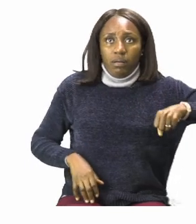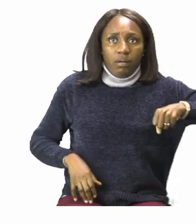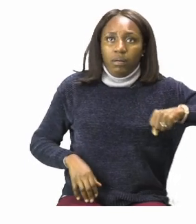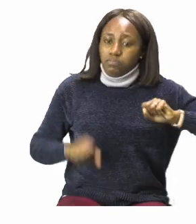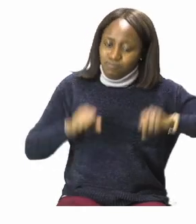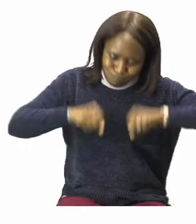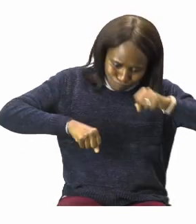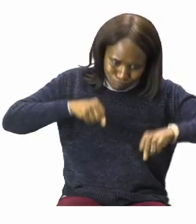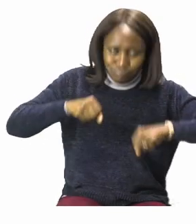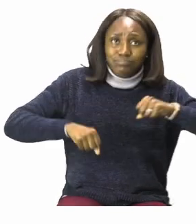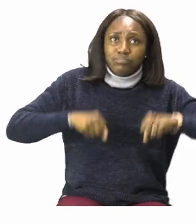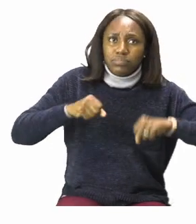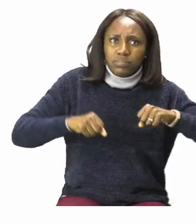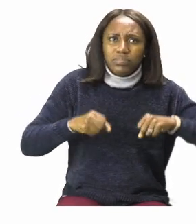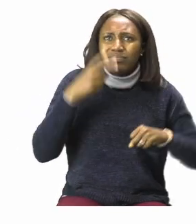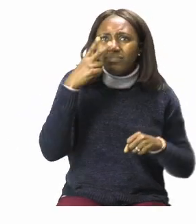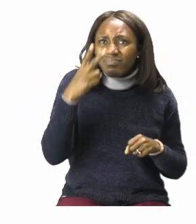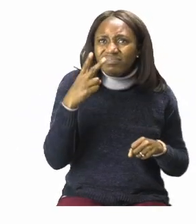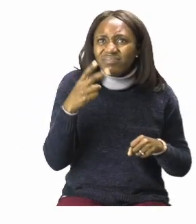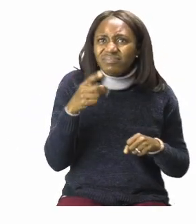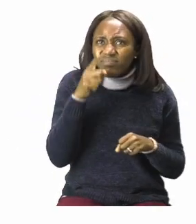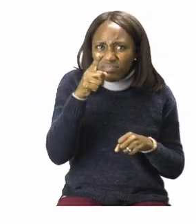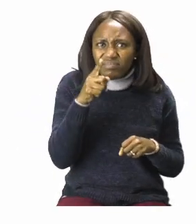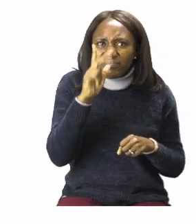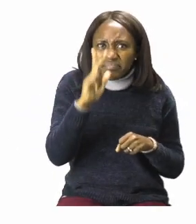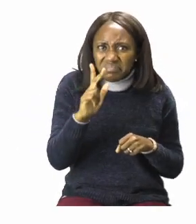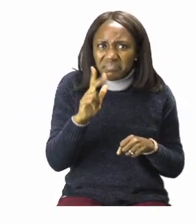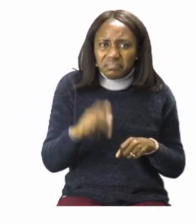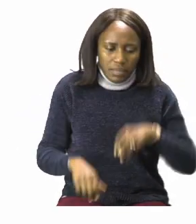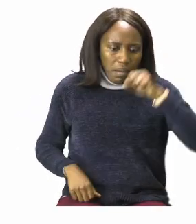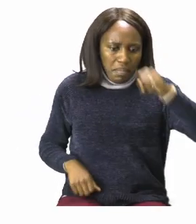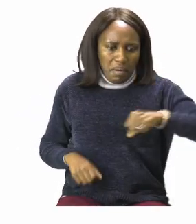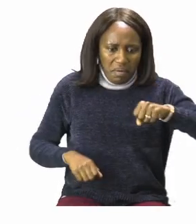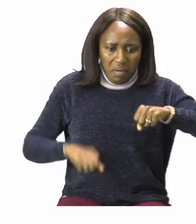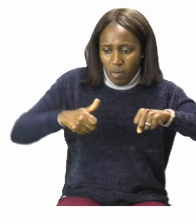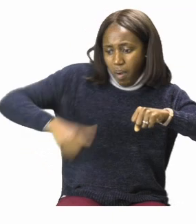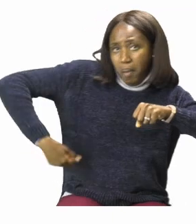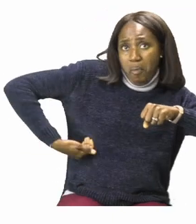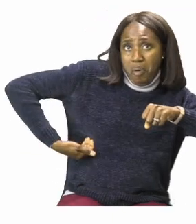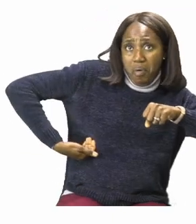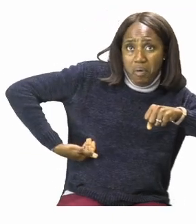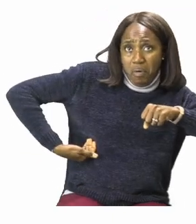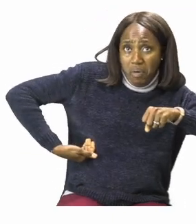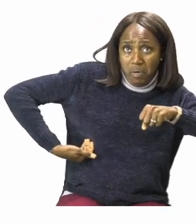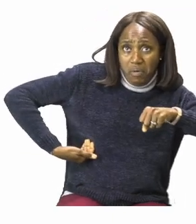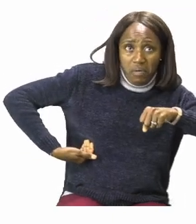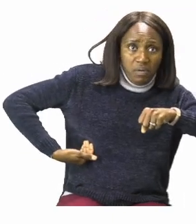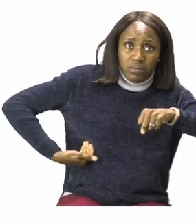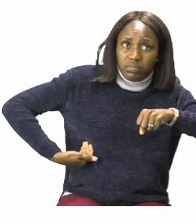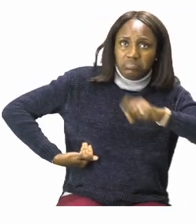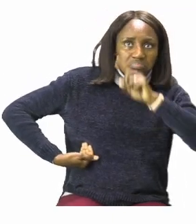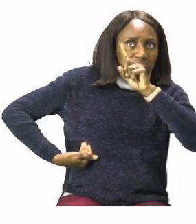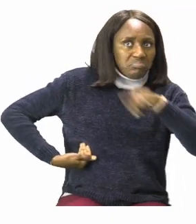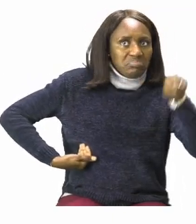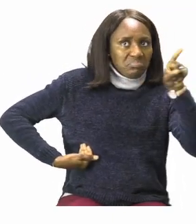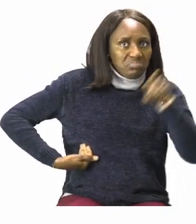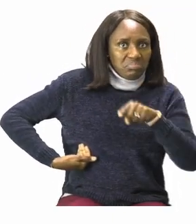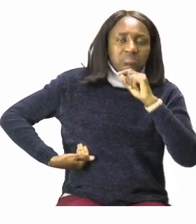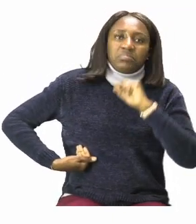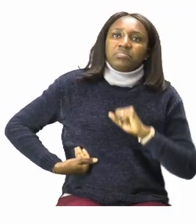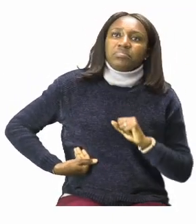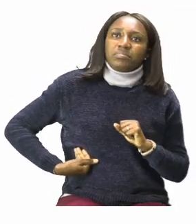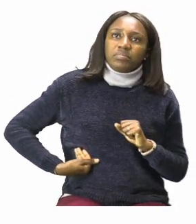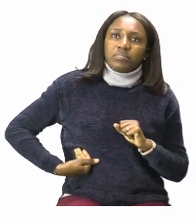So you can see that one hand is actually holding items and then the other one is the one on the bike.